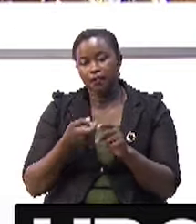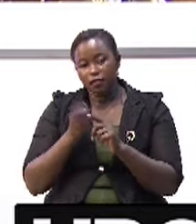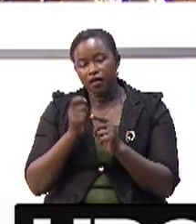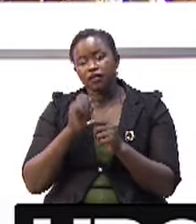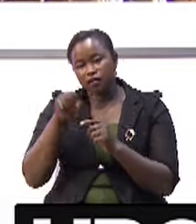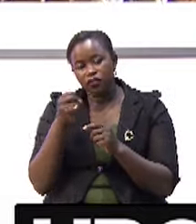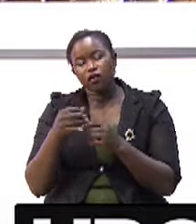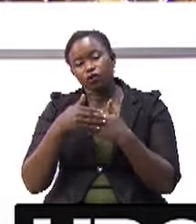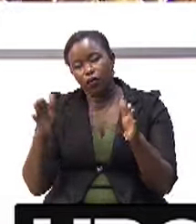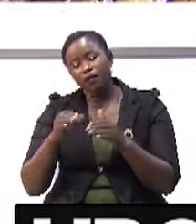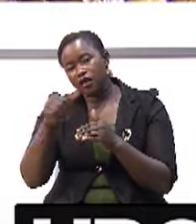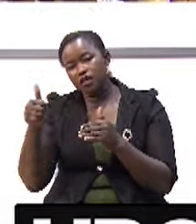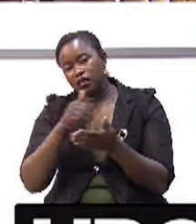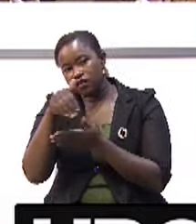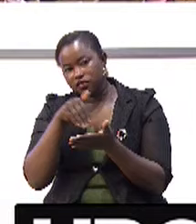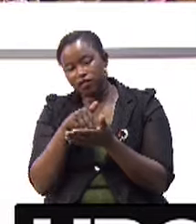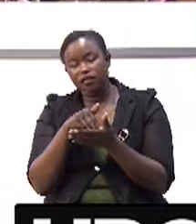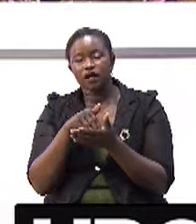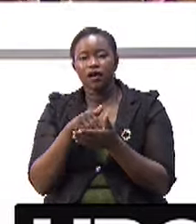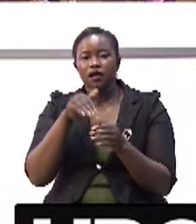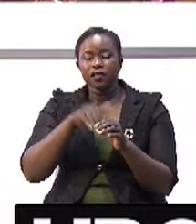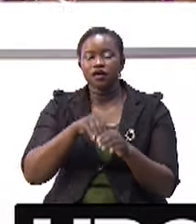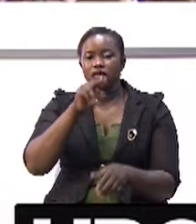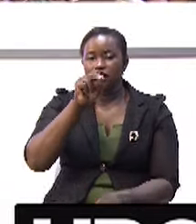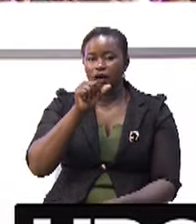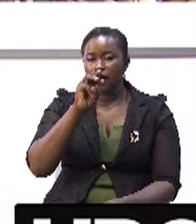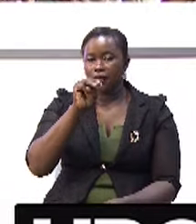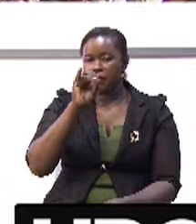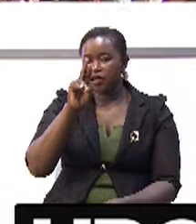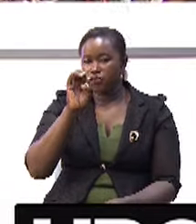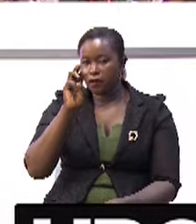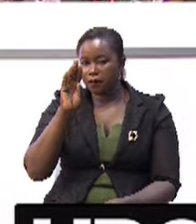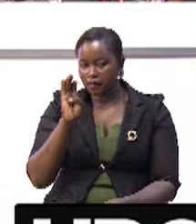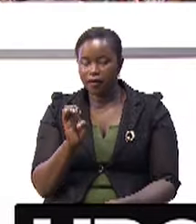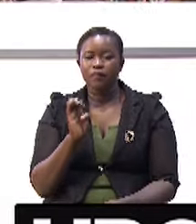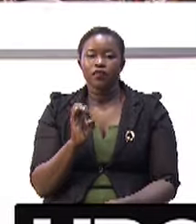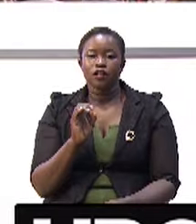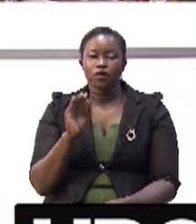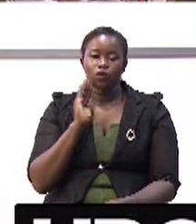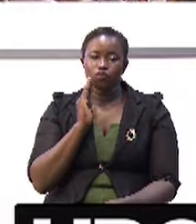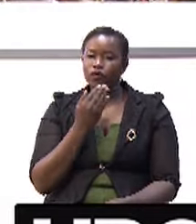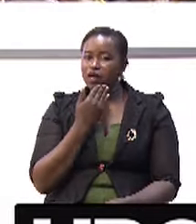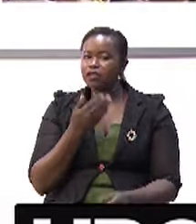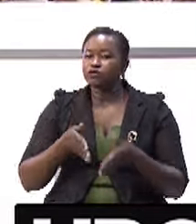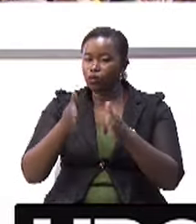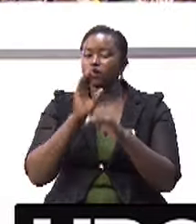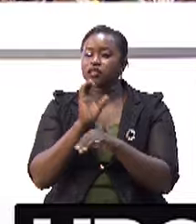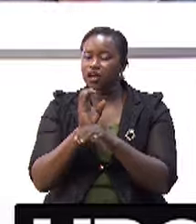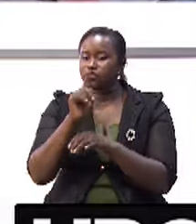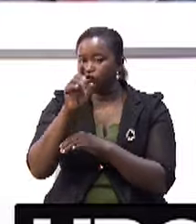up another center here in Namirembe, Grace Road, Church Zone, and there we are doing